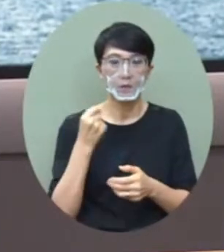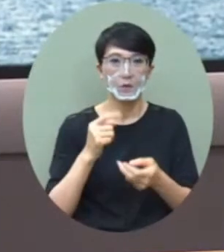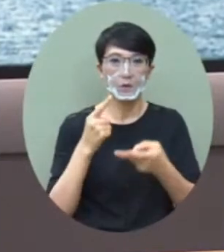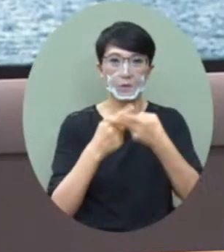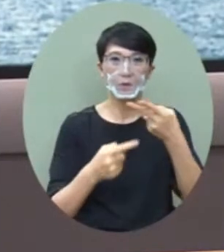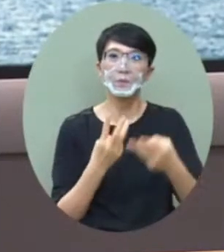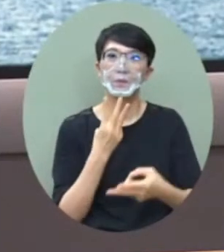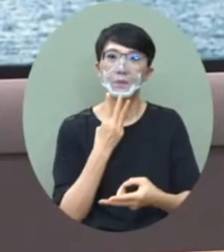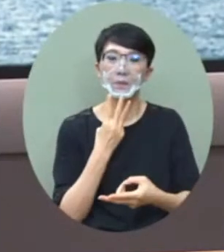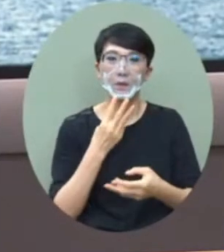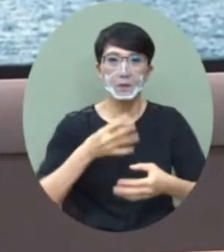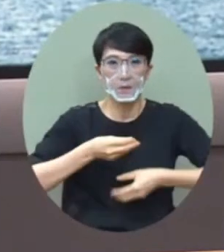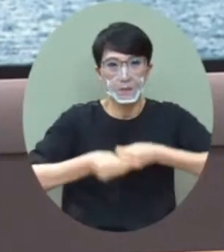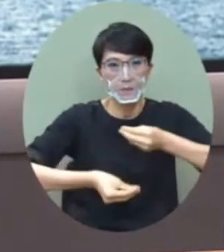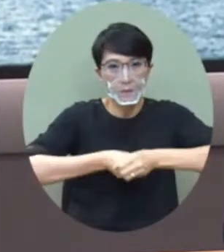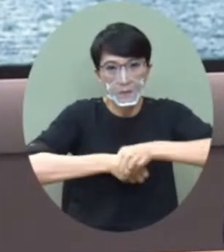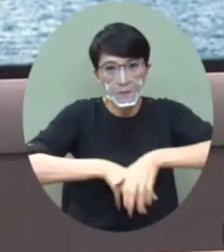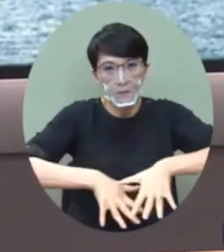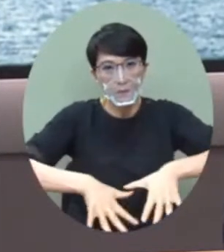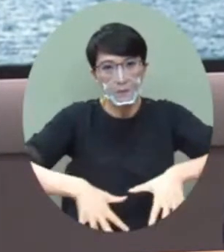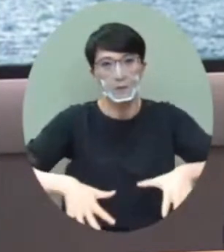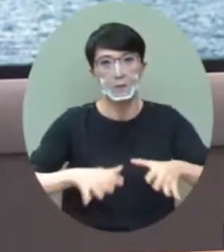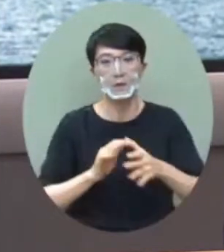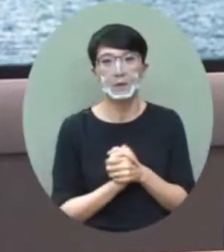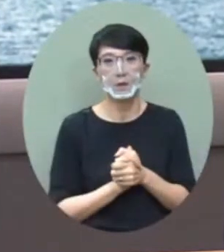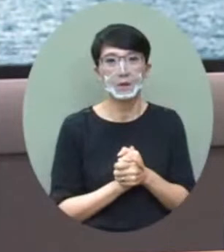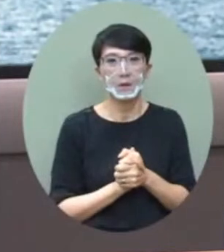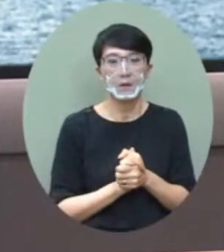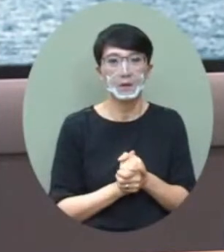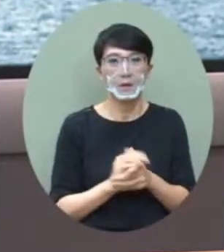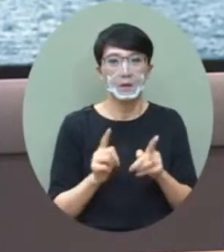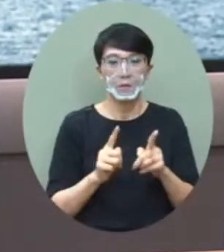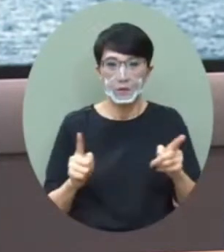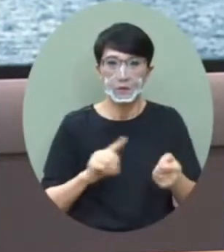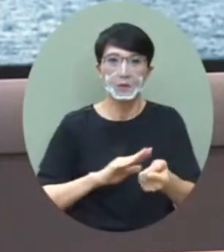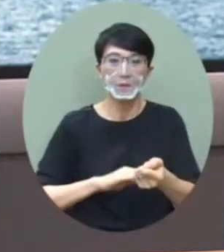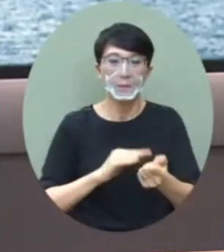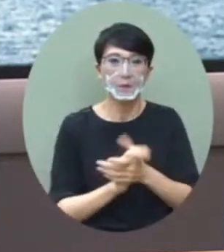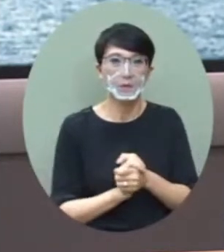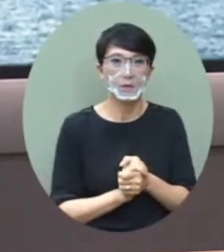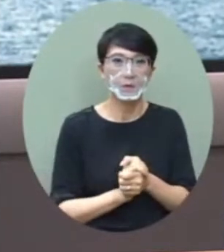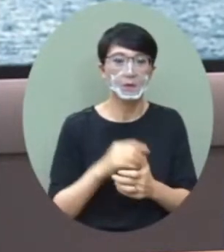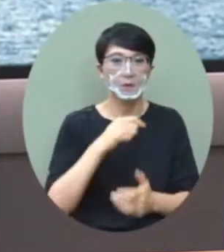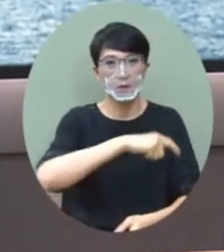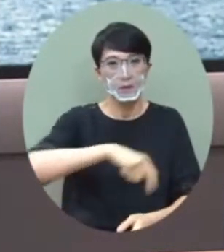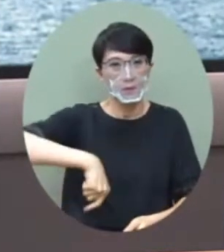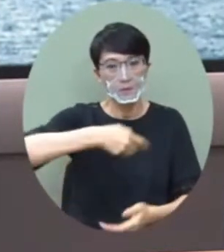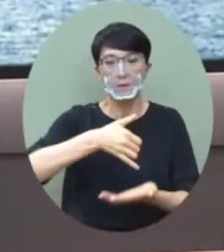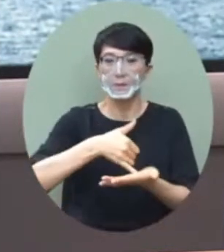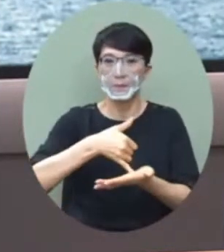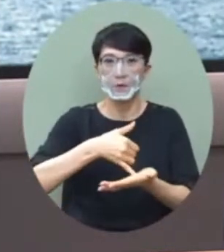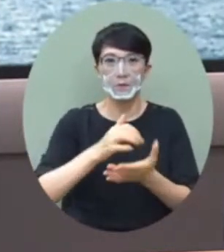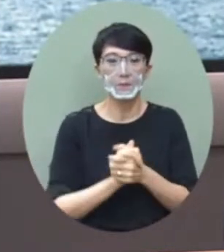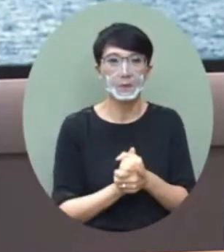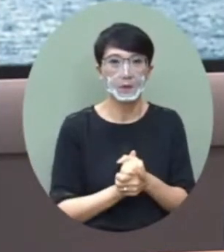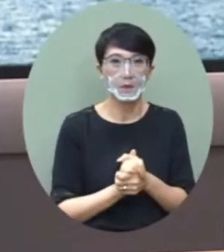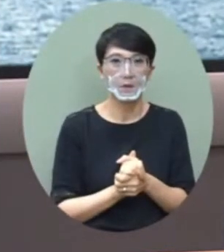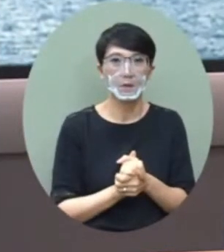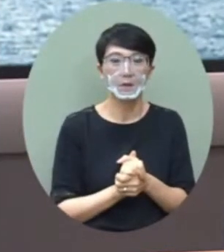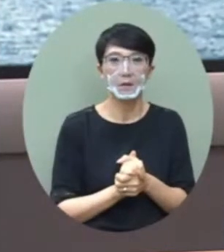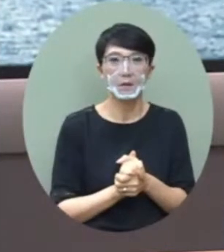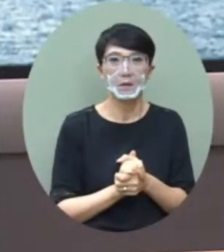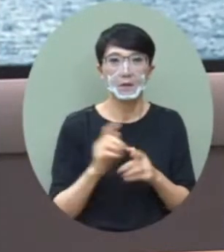B, and he had liver cancer, and the cancer had spread, so he had